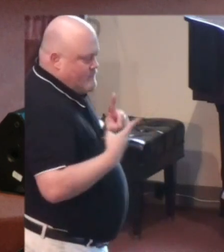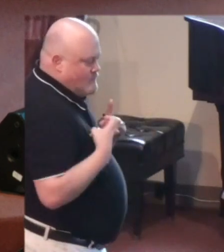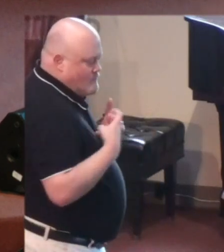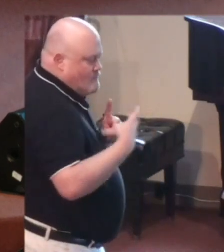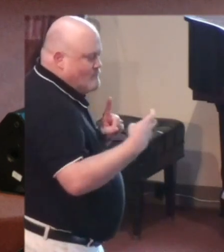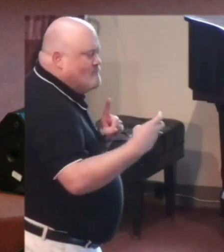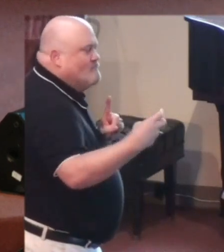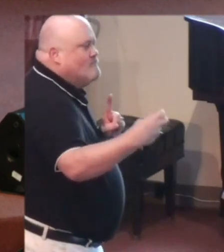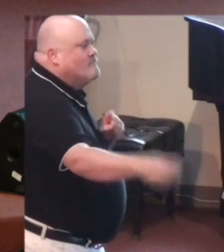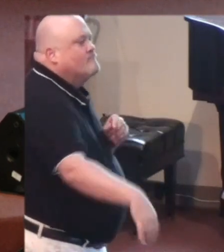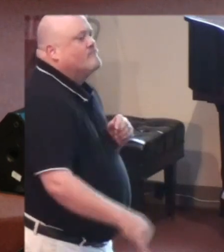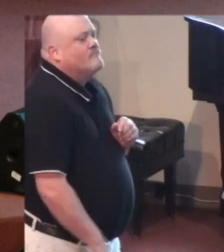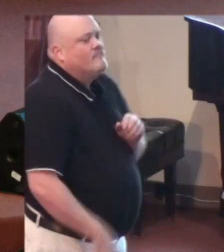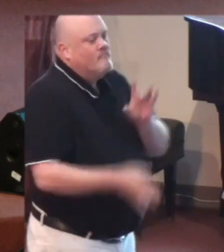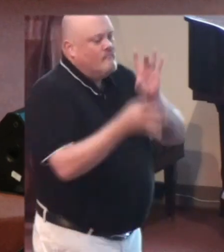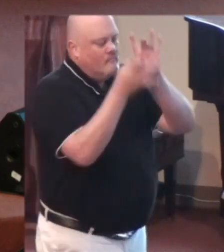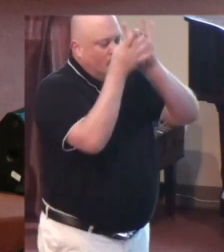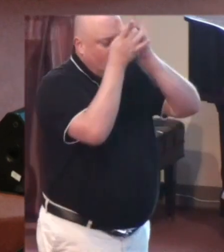dragged.